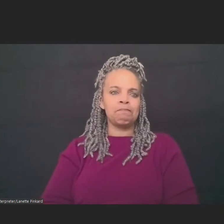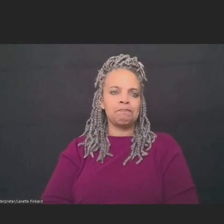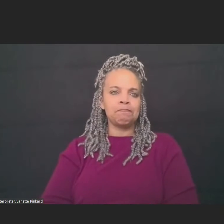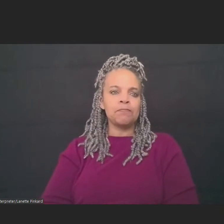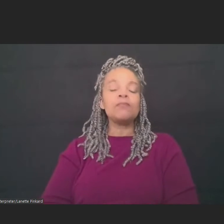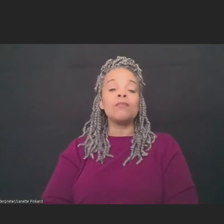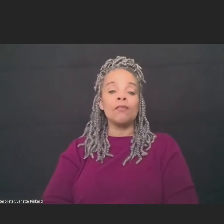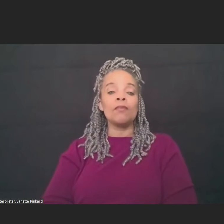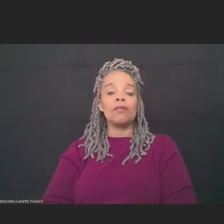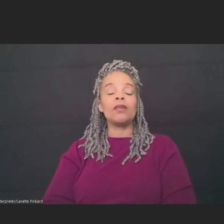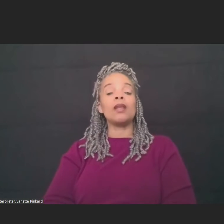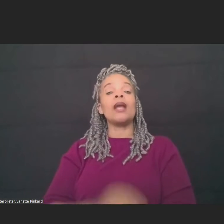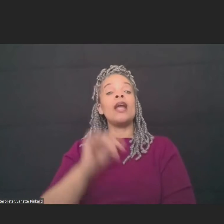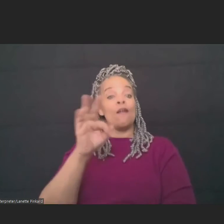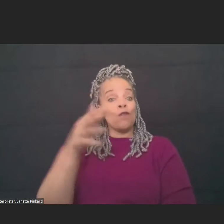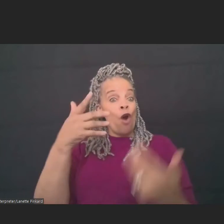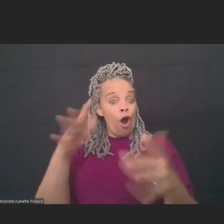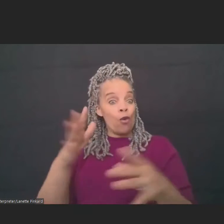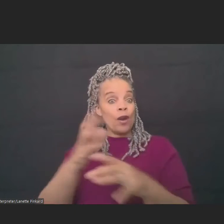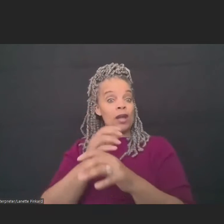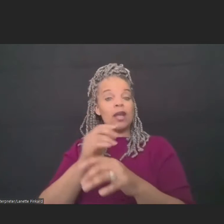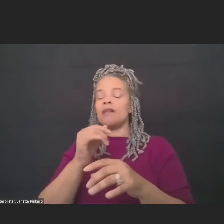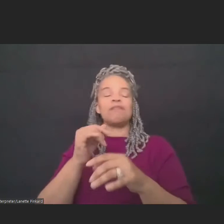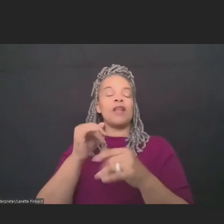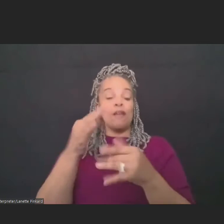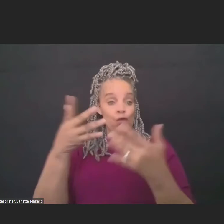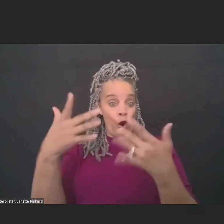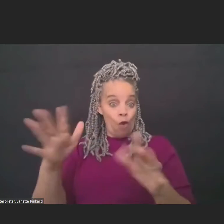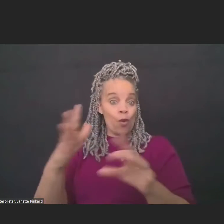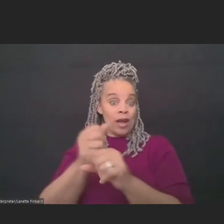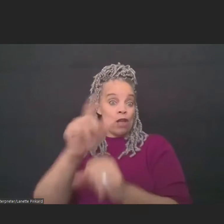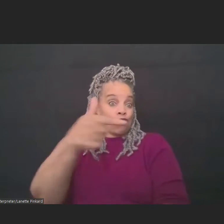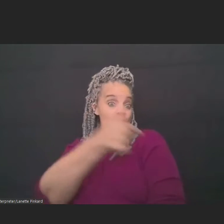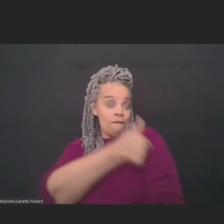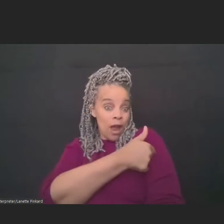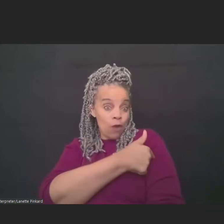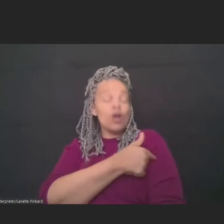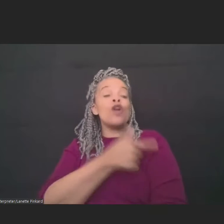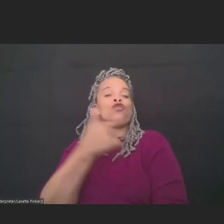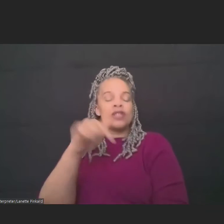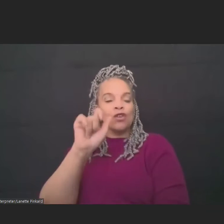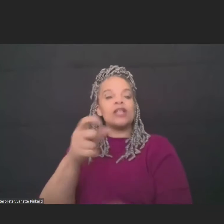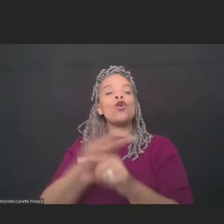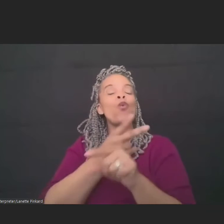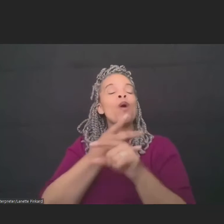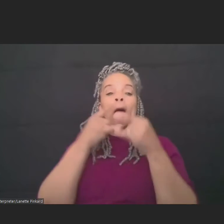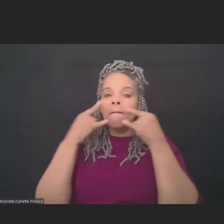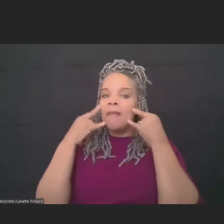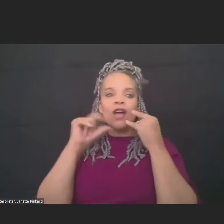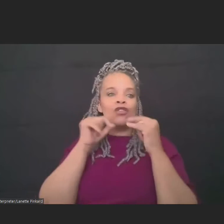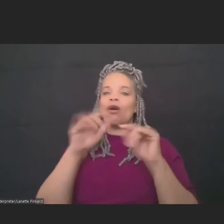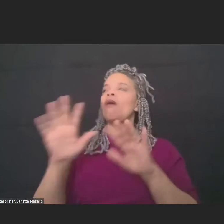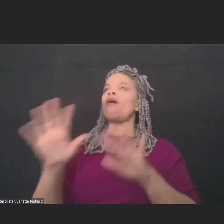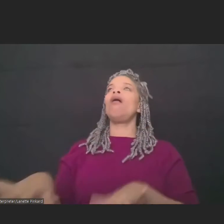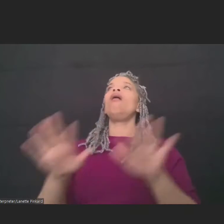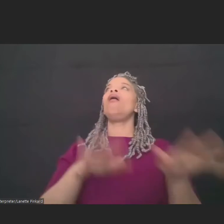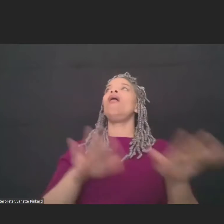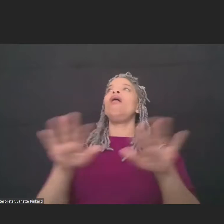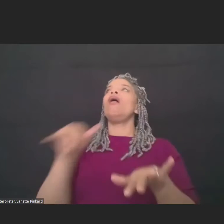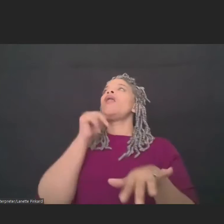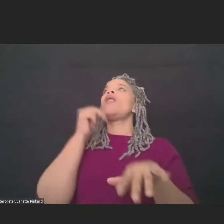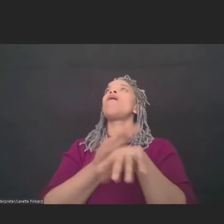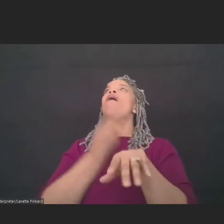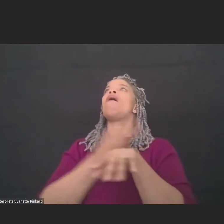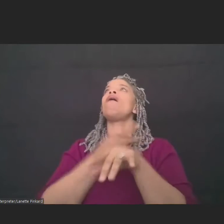You will, even if you've received the virus or the vaccine, you will still need to wear a mask. Don't get lackadaisical about not